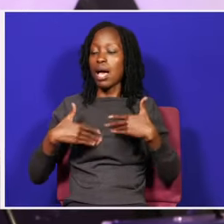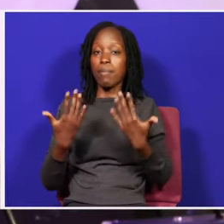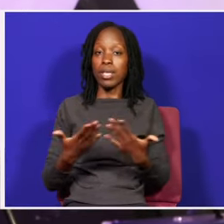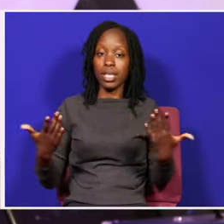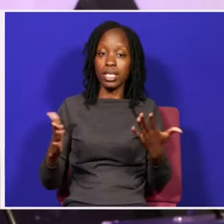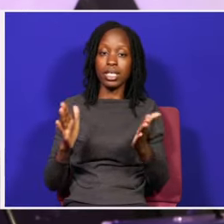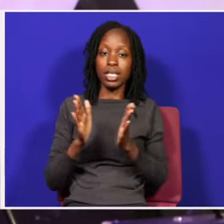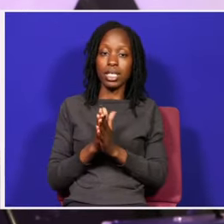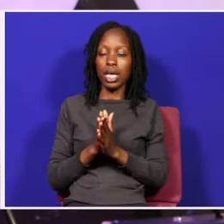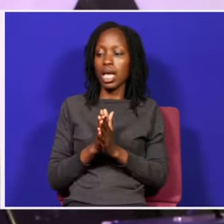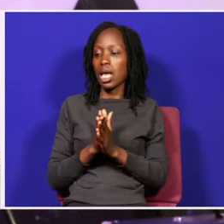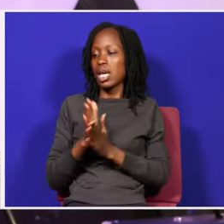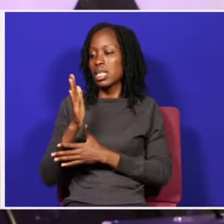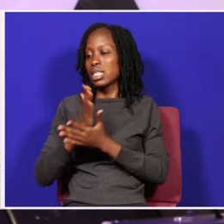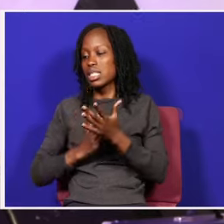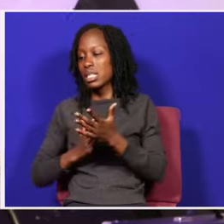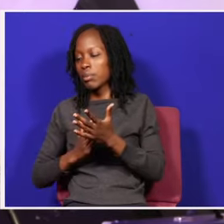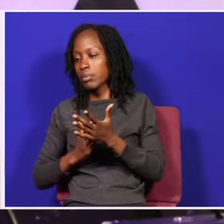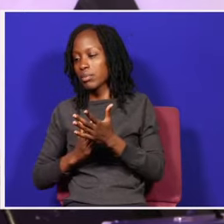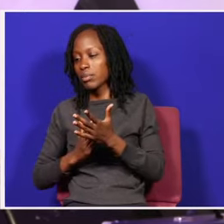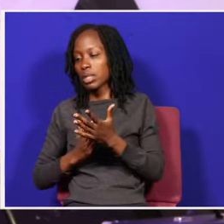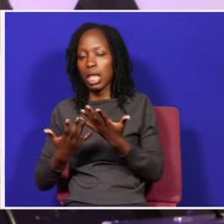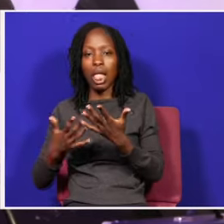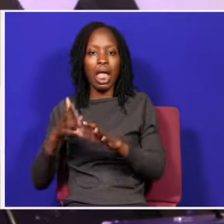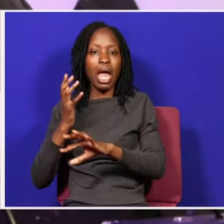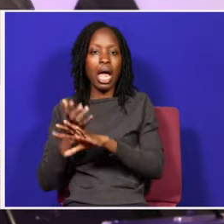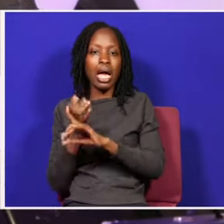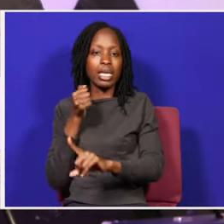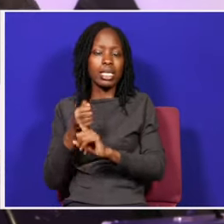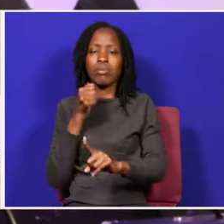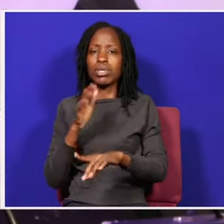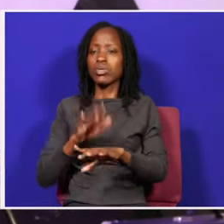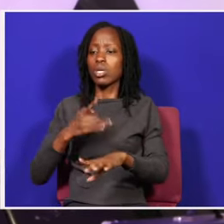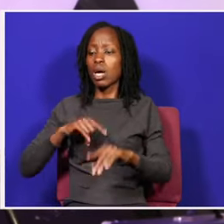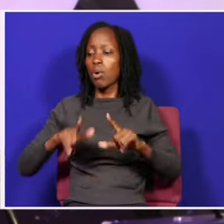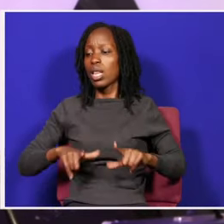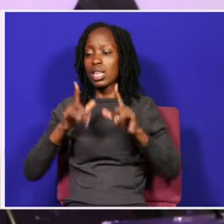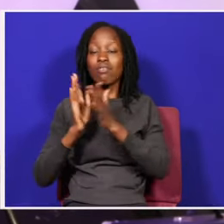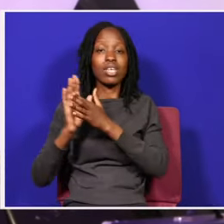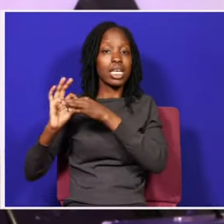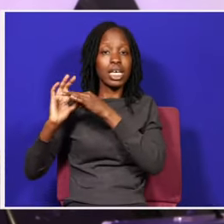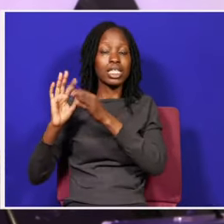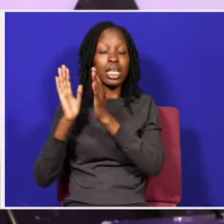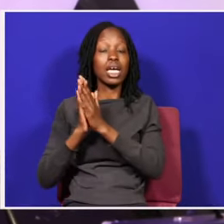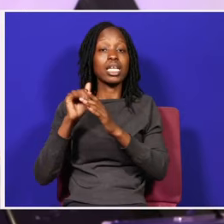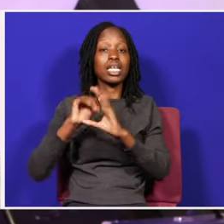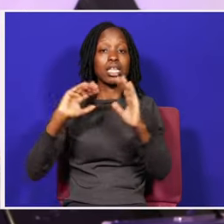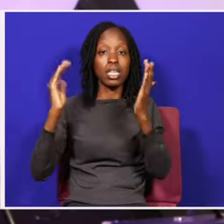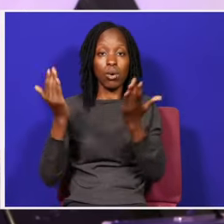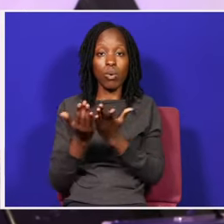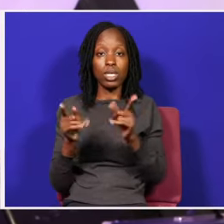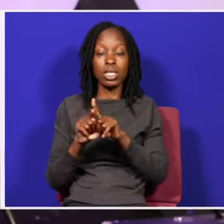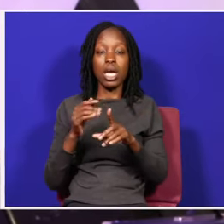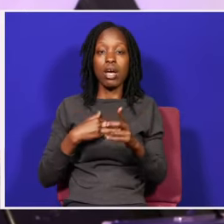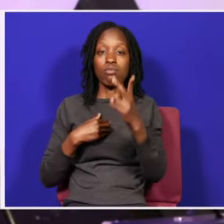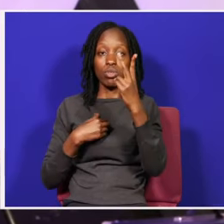and also devastating impact upon lives and upon our culture, upon the environment all over the world, there are